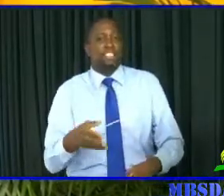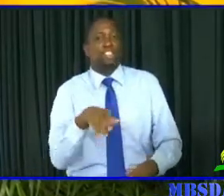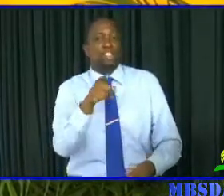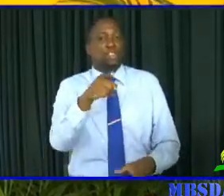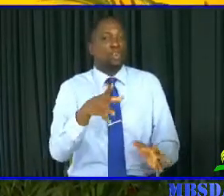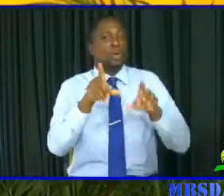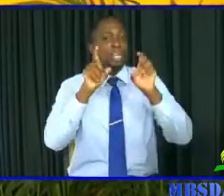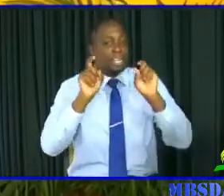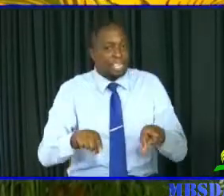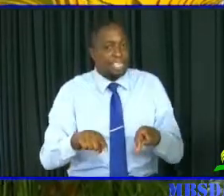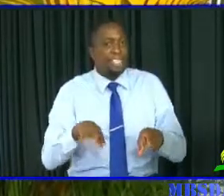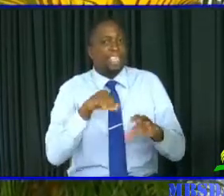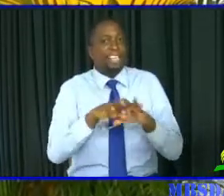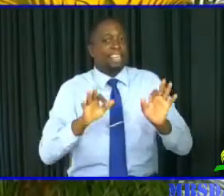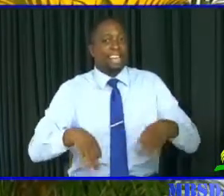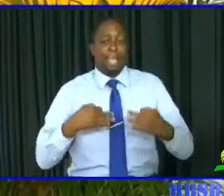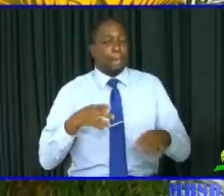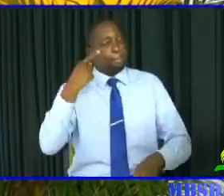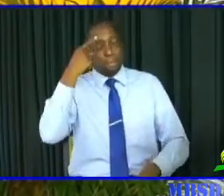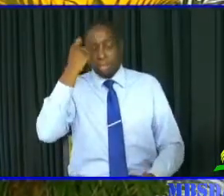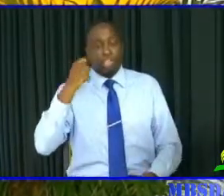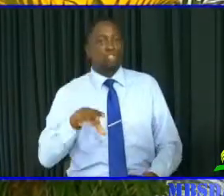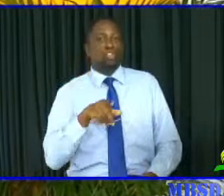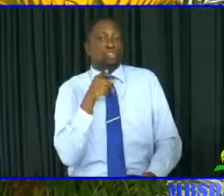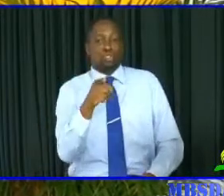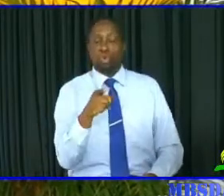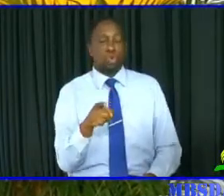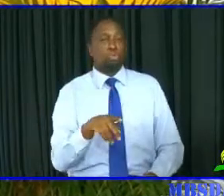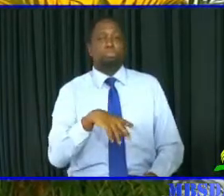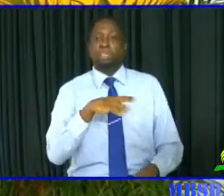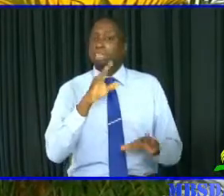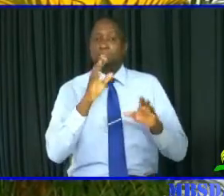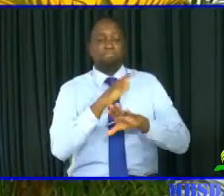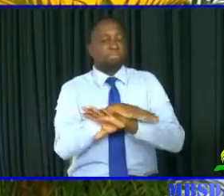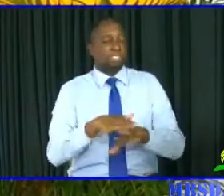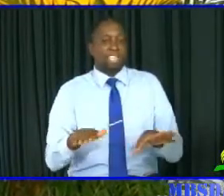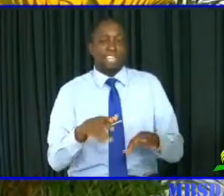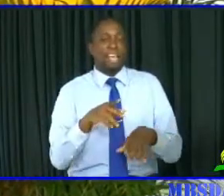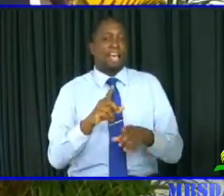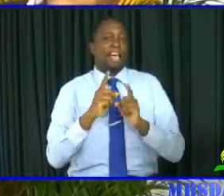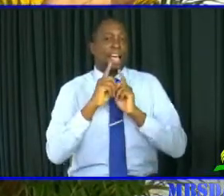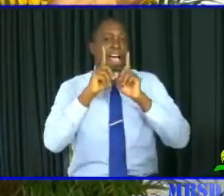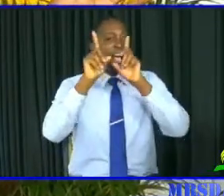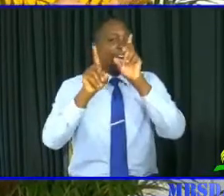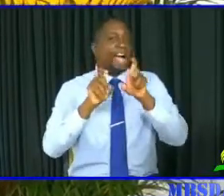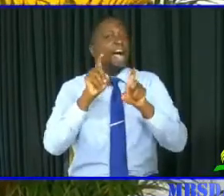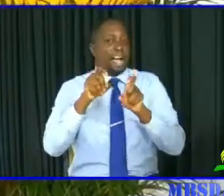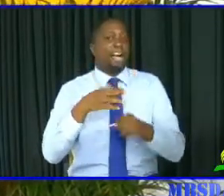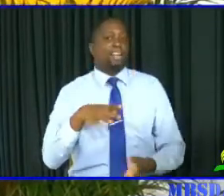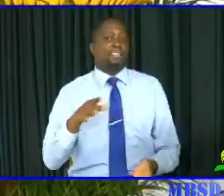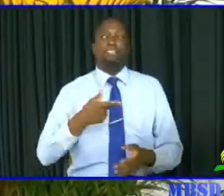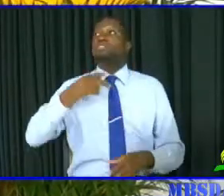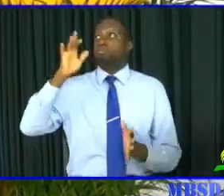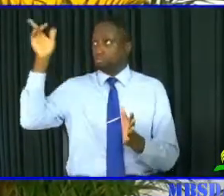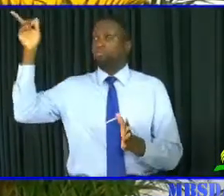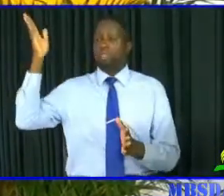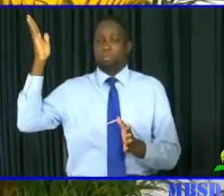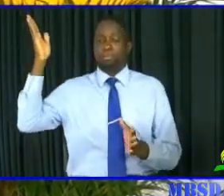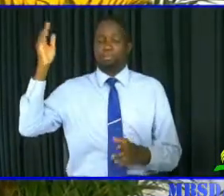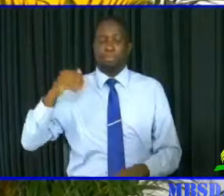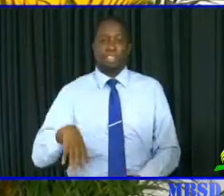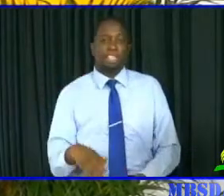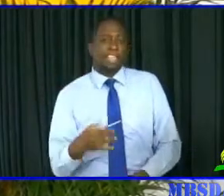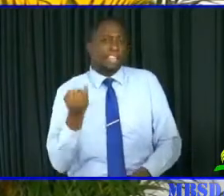is tonight. It doesn't matter how big or how great your need is. If God could have caused a raven